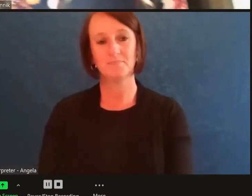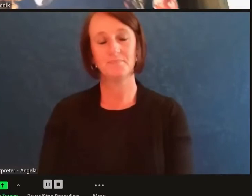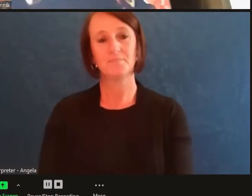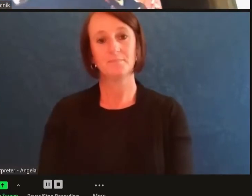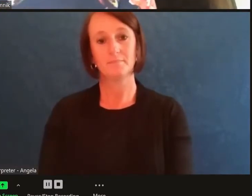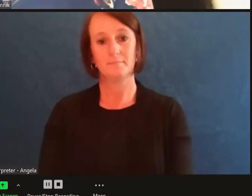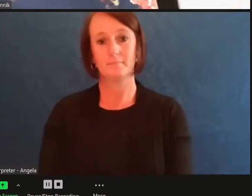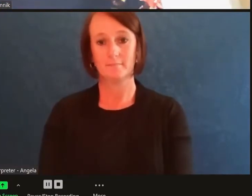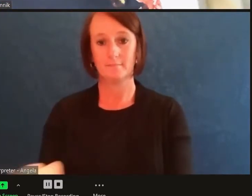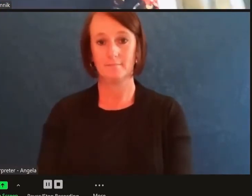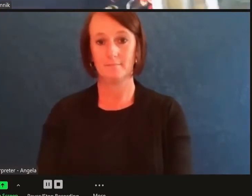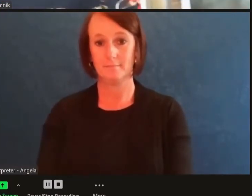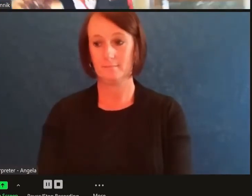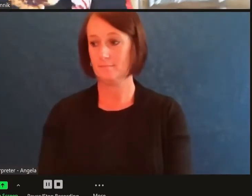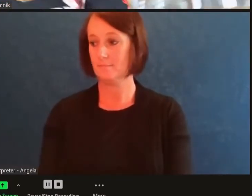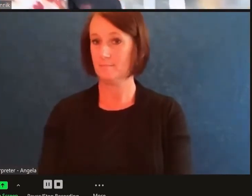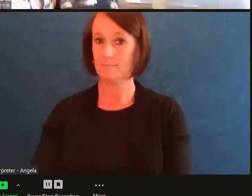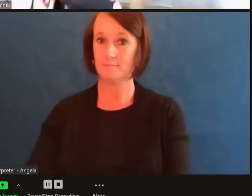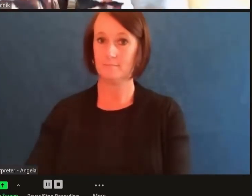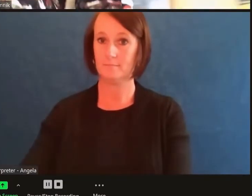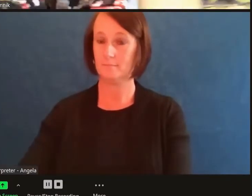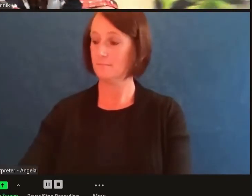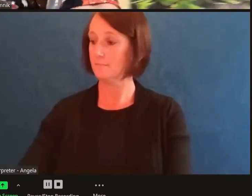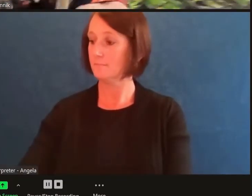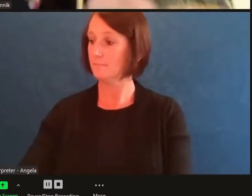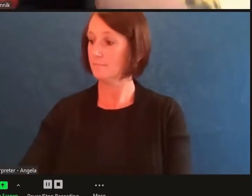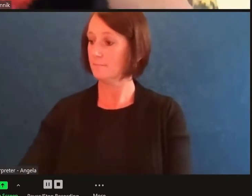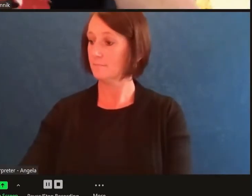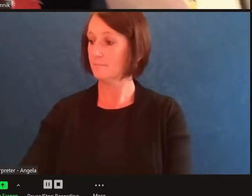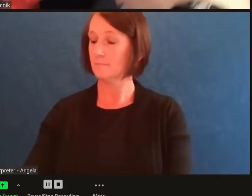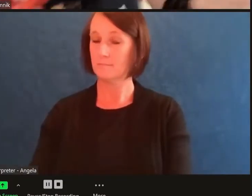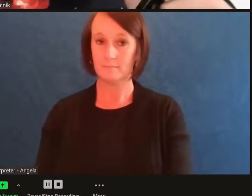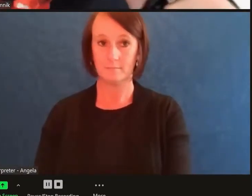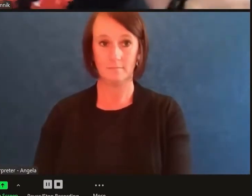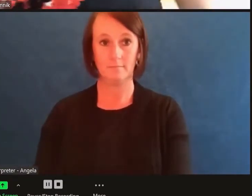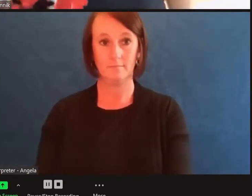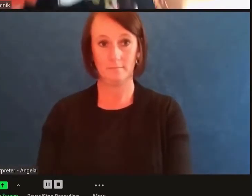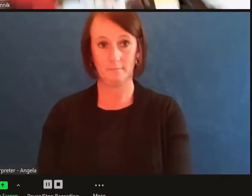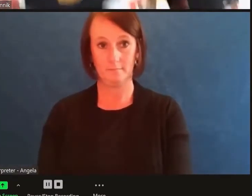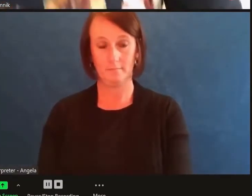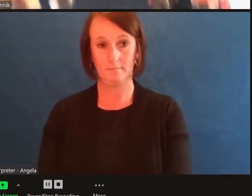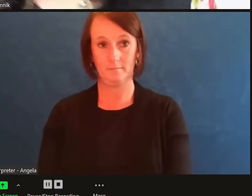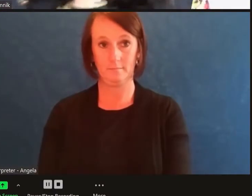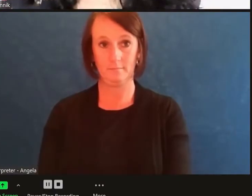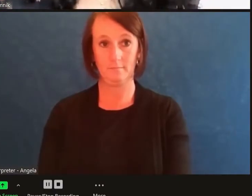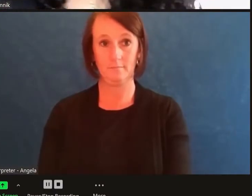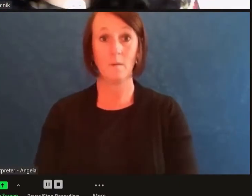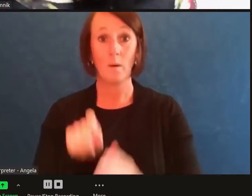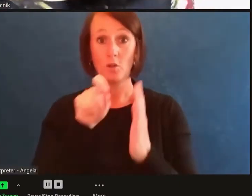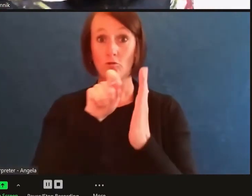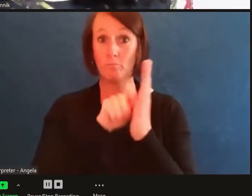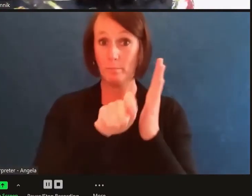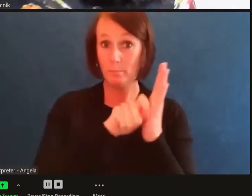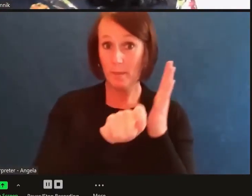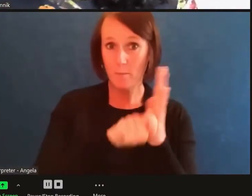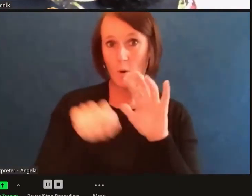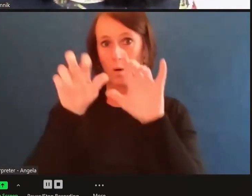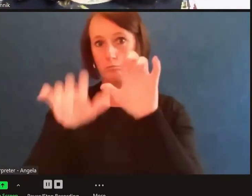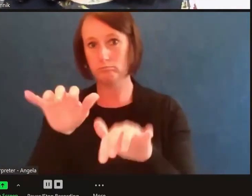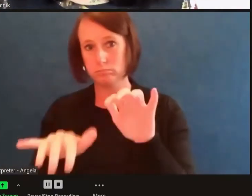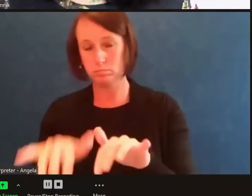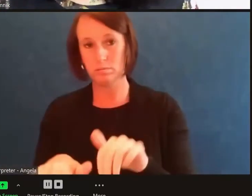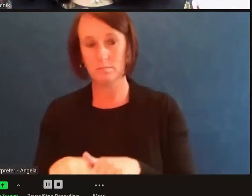Let's see, what else have we got? When writing, do you use an electric program or paper and pencil? I write almost